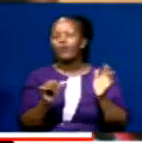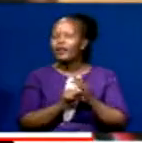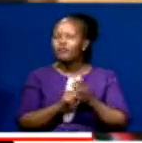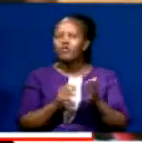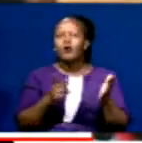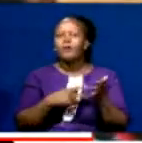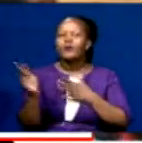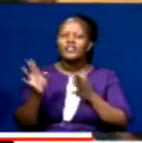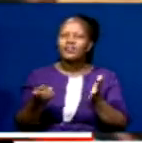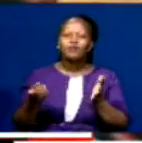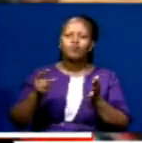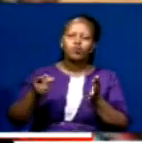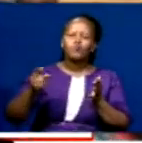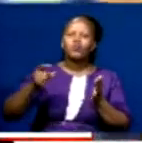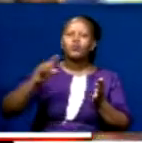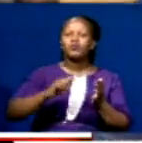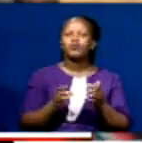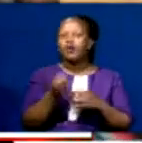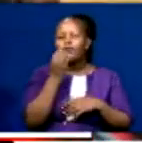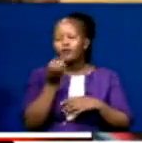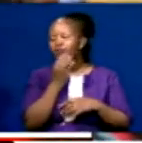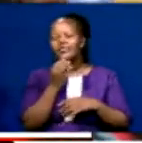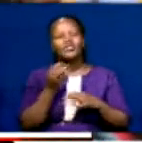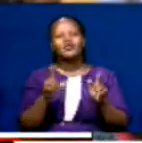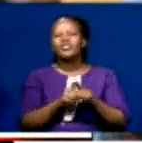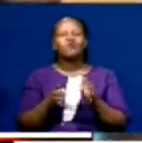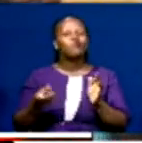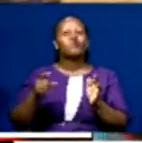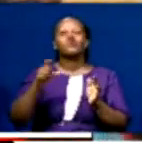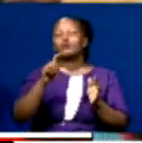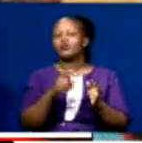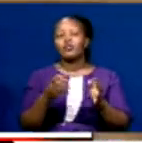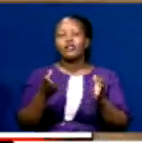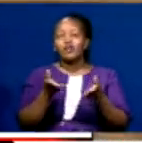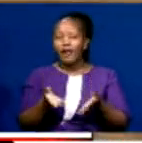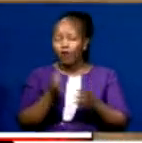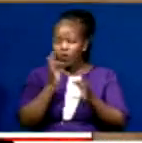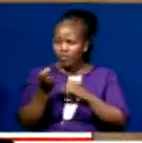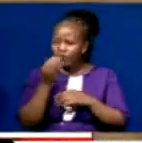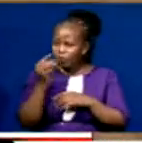chakula ndio hiyo, hata hii inapoisha. Adujui sasa itakuwa namna gani.